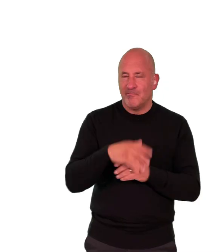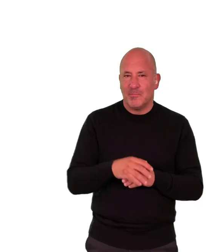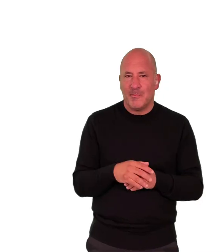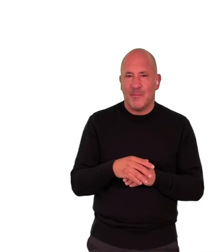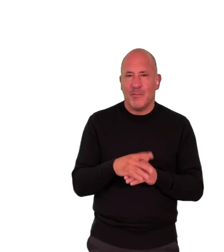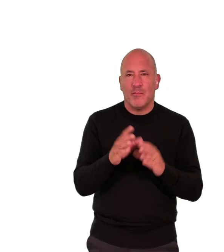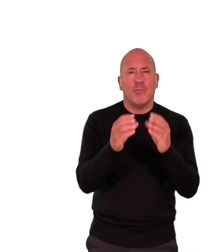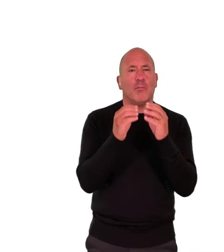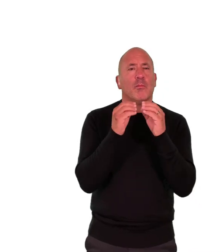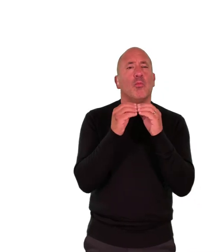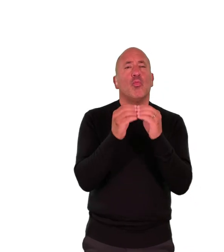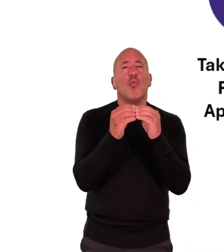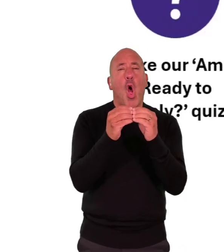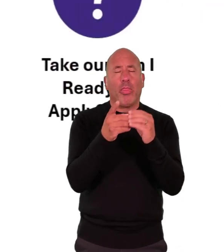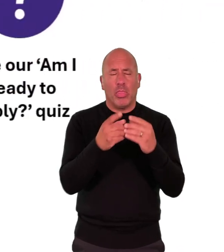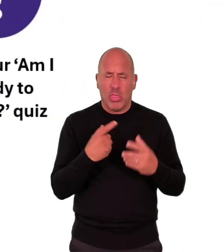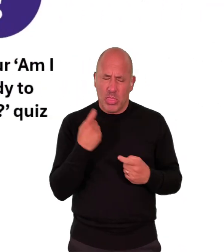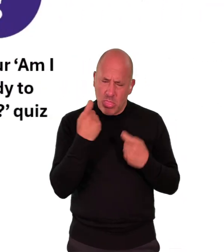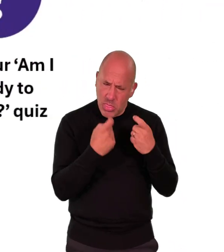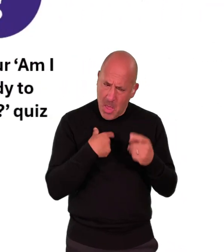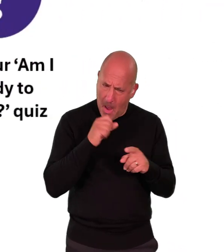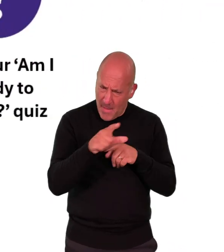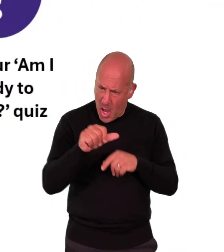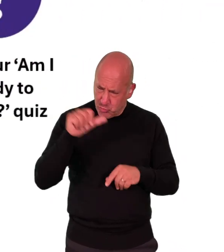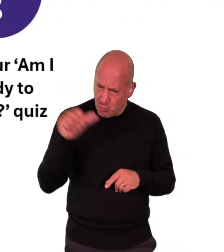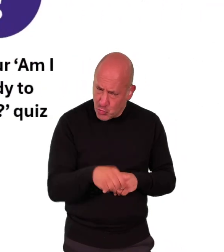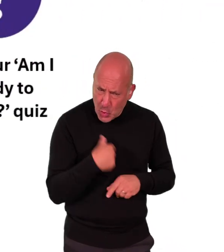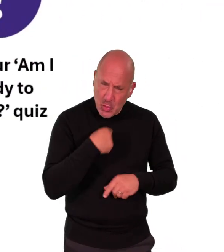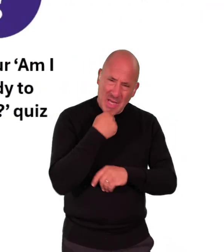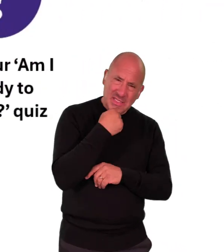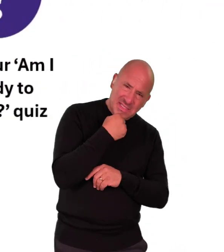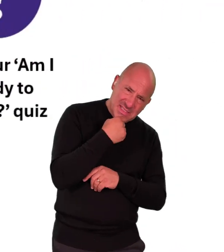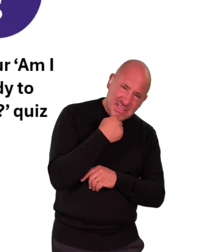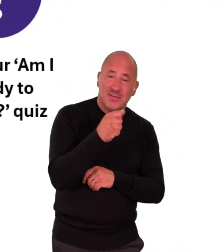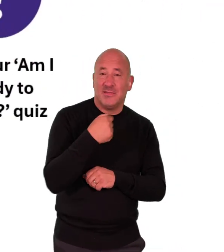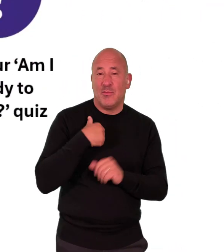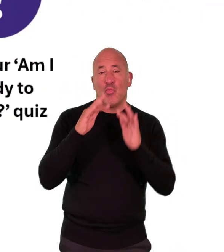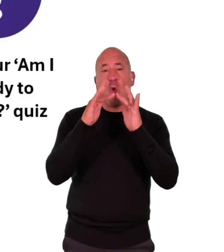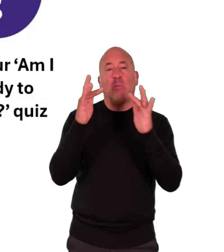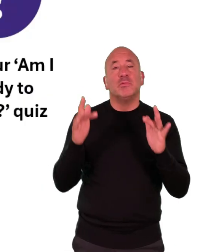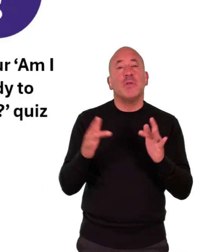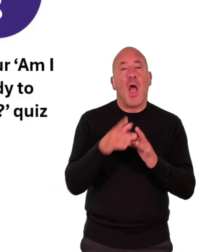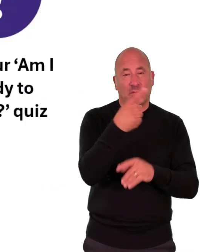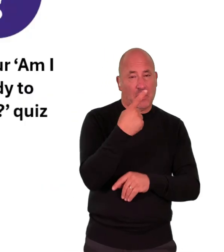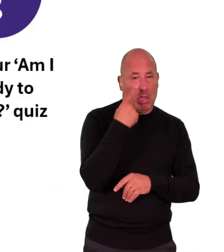write the application is the Am I Ready to Apply quiz. It's a great tool to